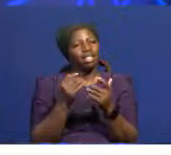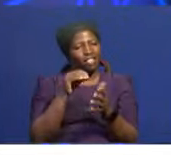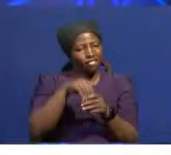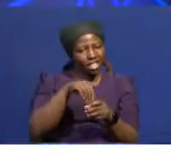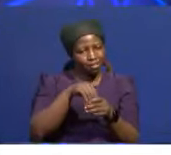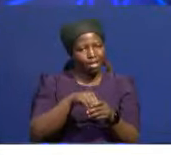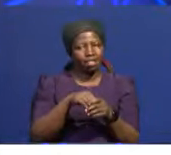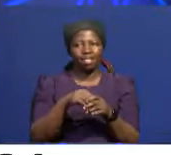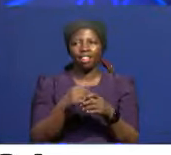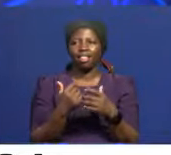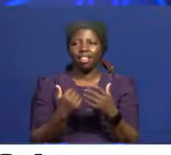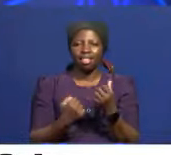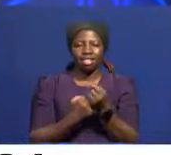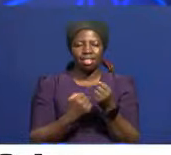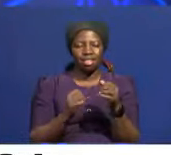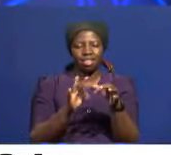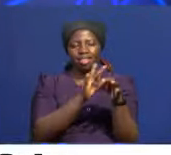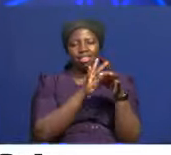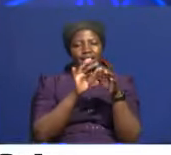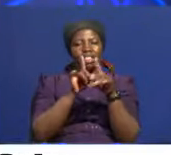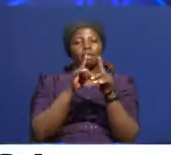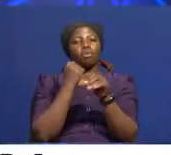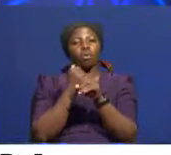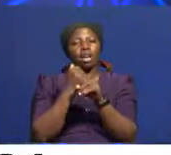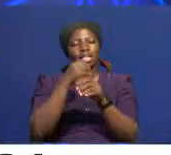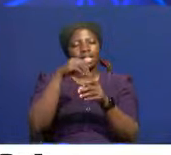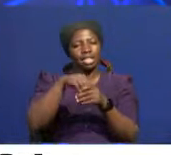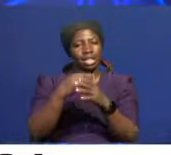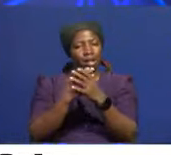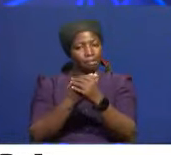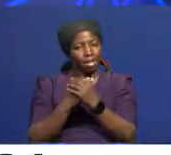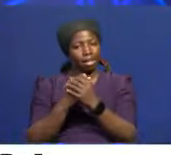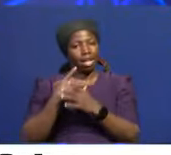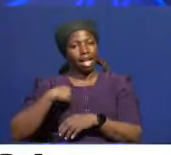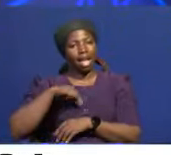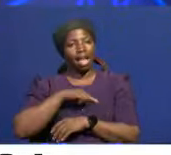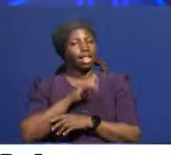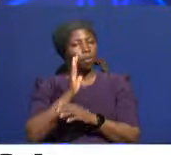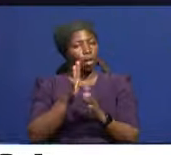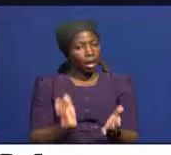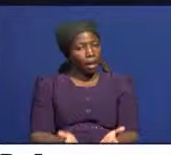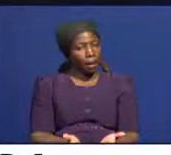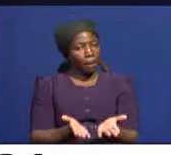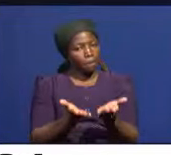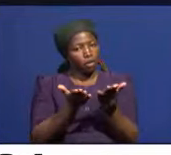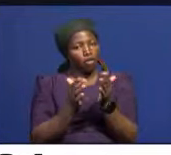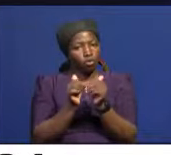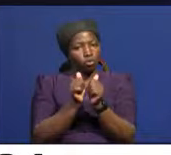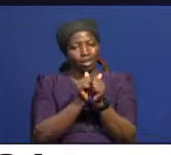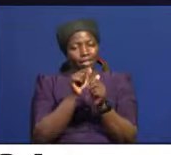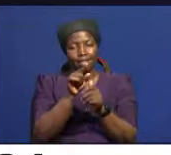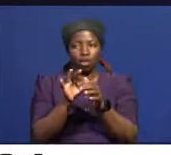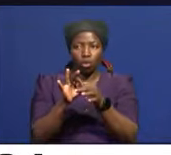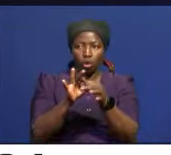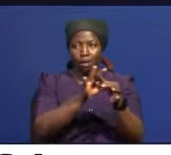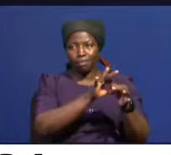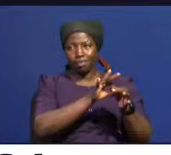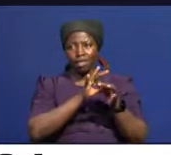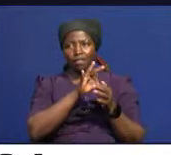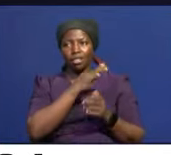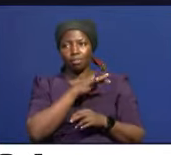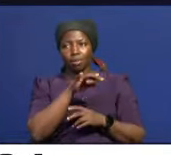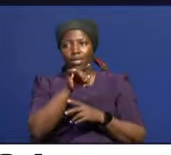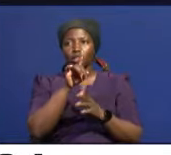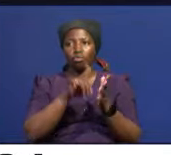as partners, that we shall rise together. This collaborative spirit is what we need